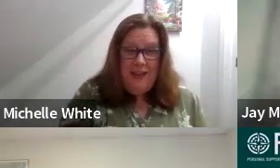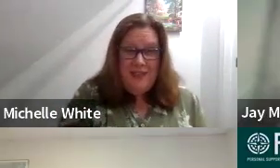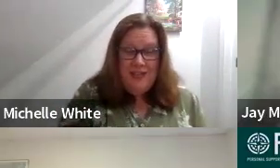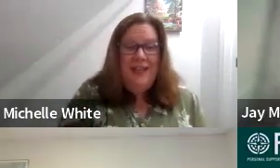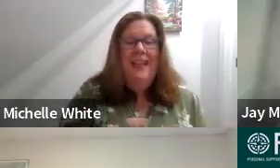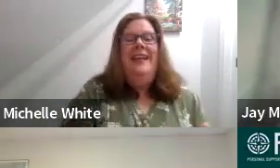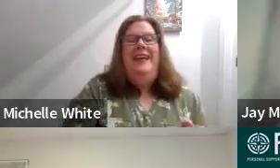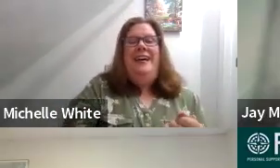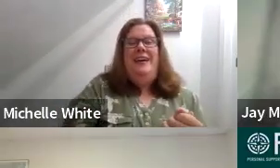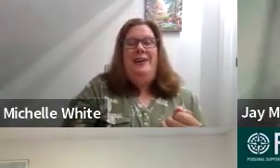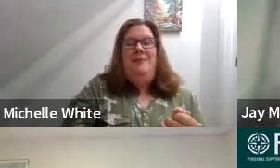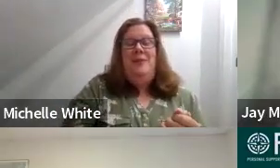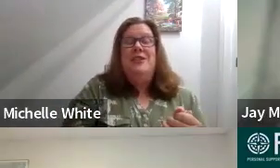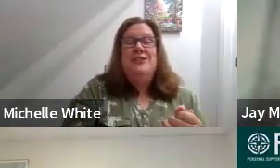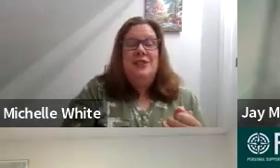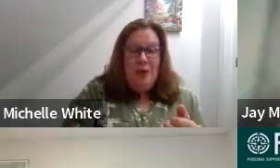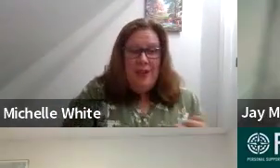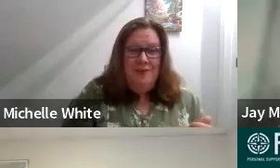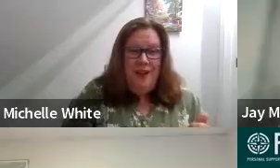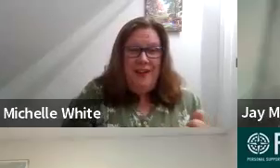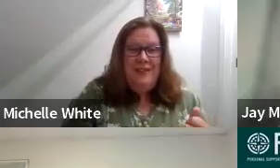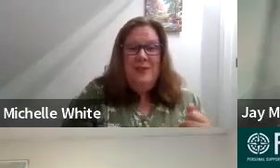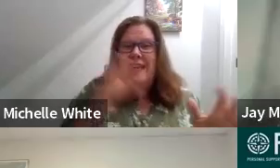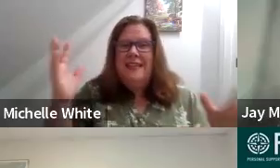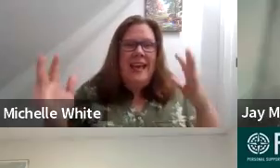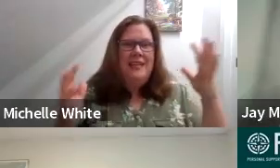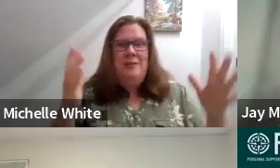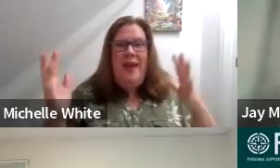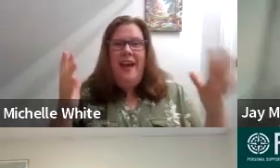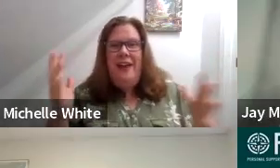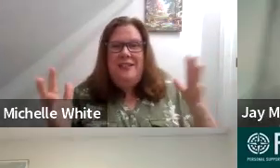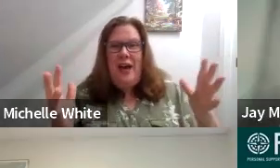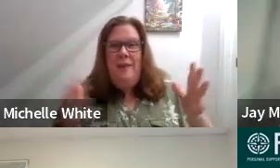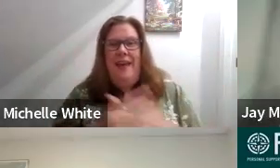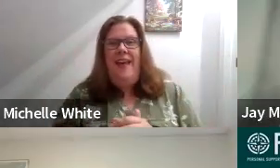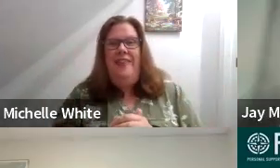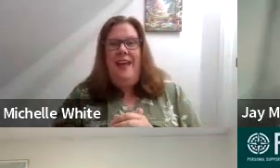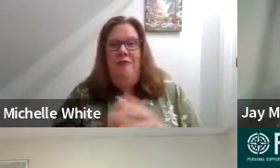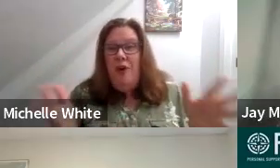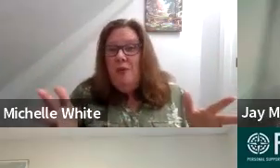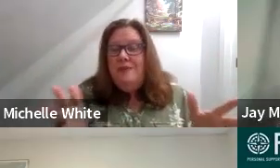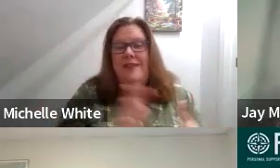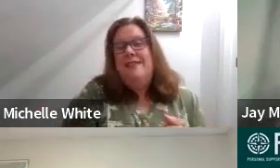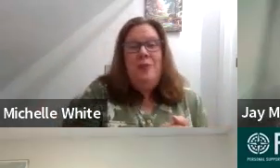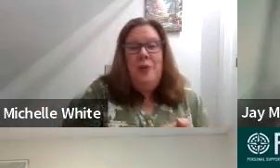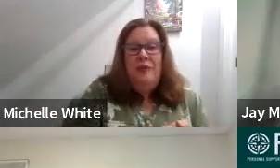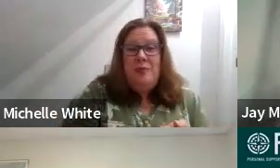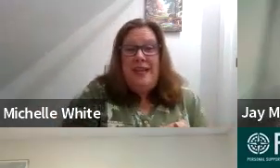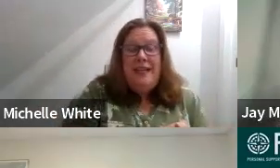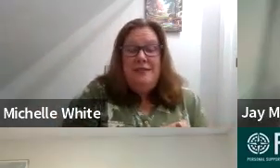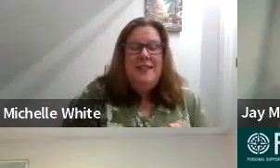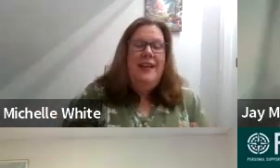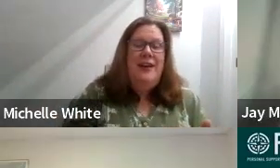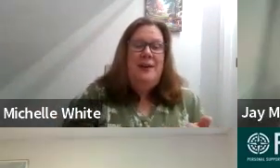mock legislative session, which is so much fun. So we get to kind of debate on a topic and then vote as if we